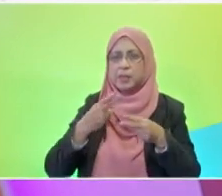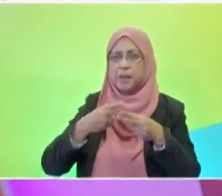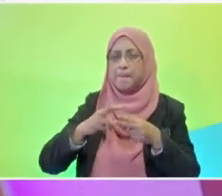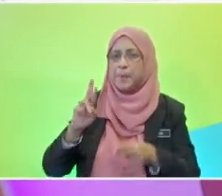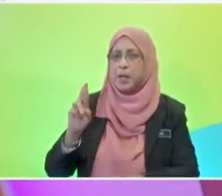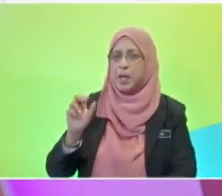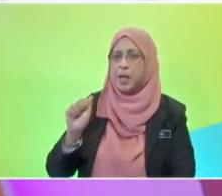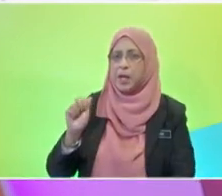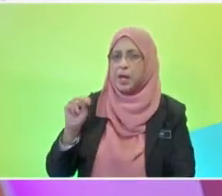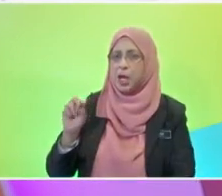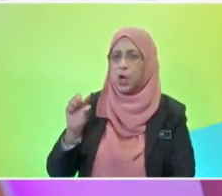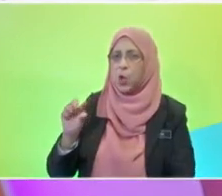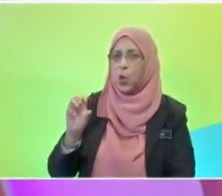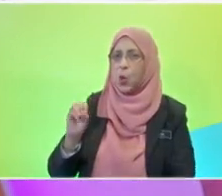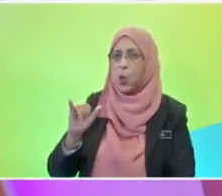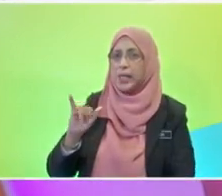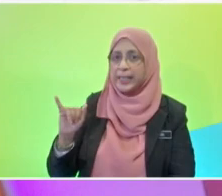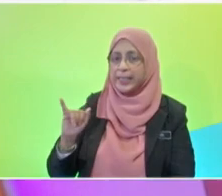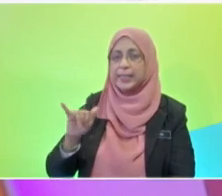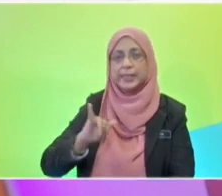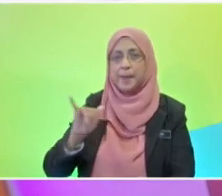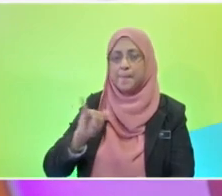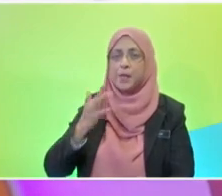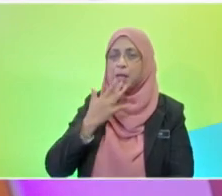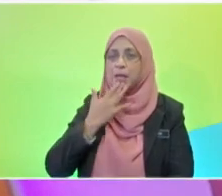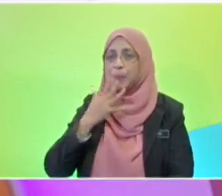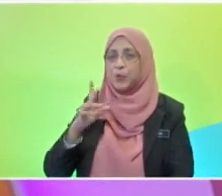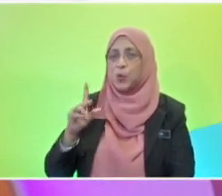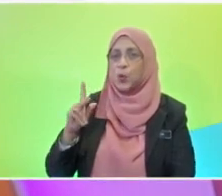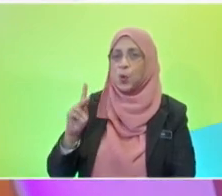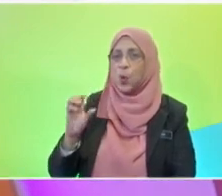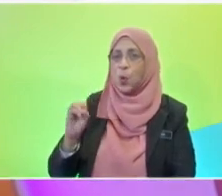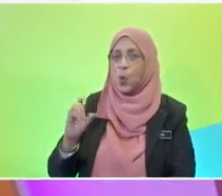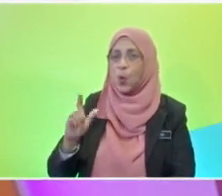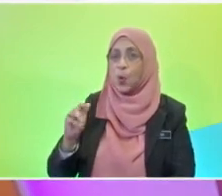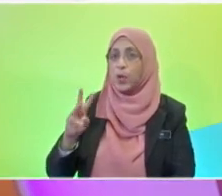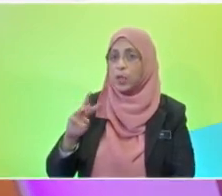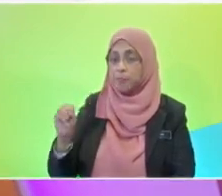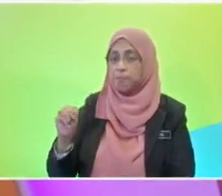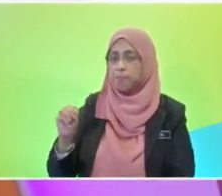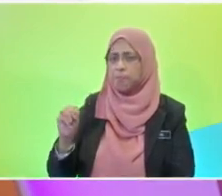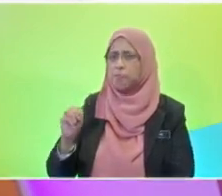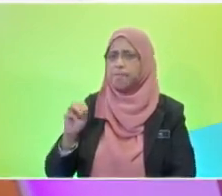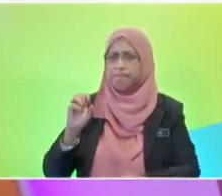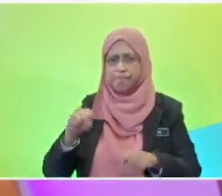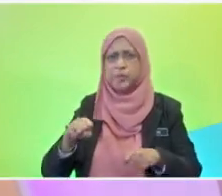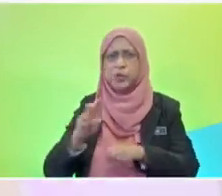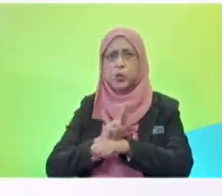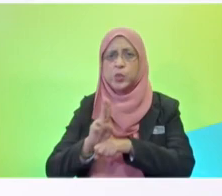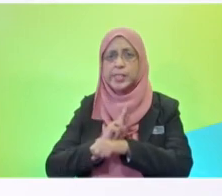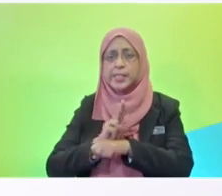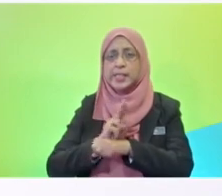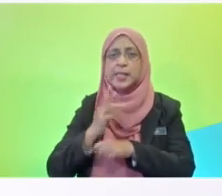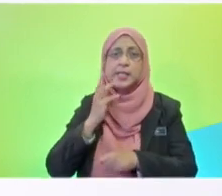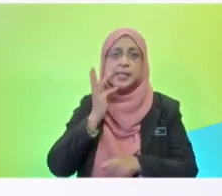a colourful column. Oh, rangoli. Yes. We have a column from rice flour also. It's just plain white.